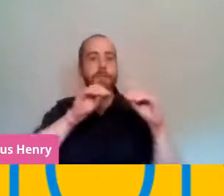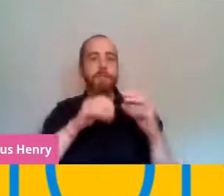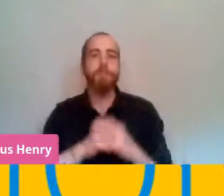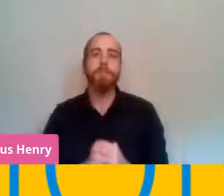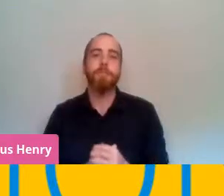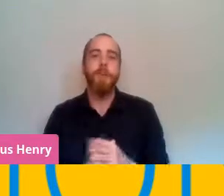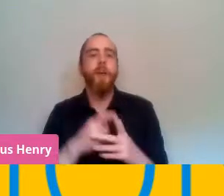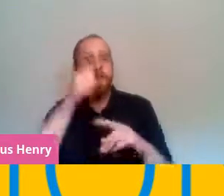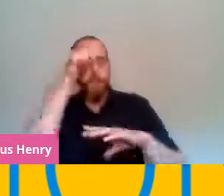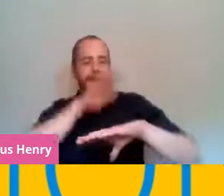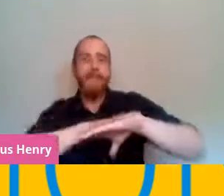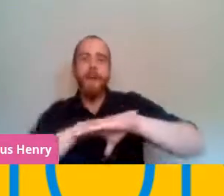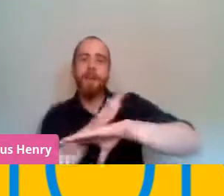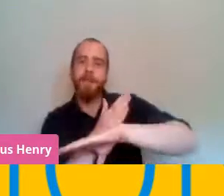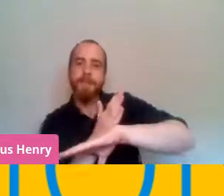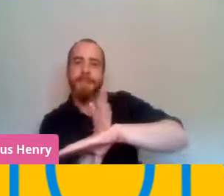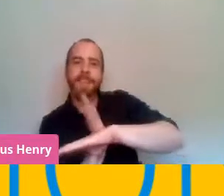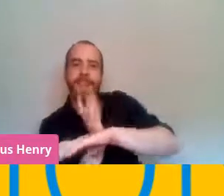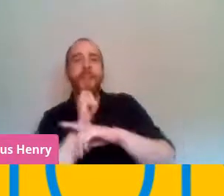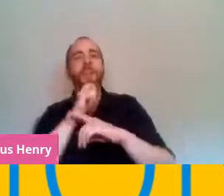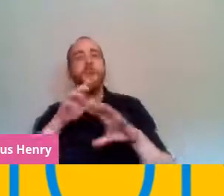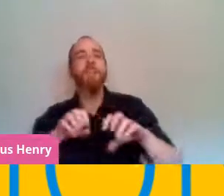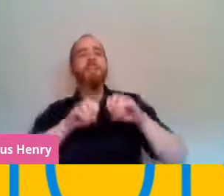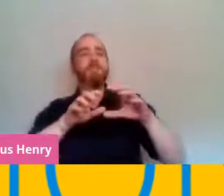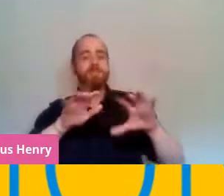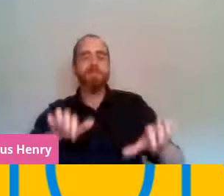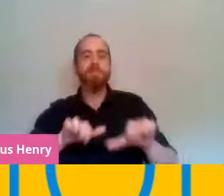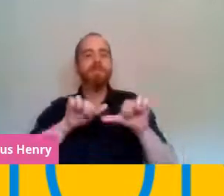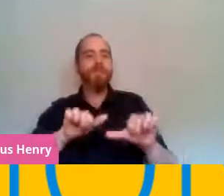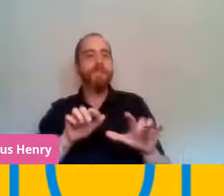eaten up my time, haven't I? So I'll leave it at that.